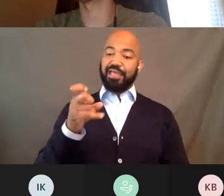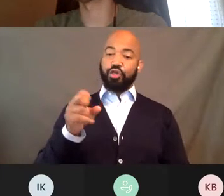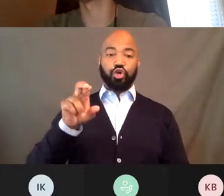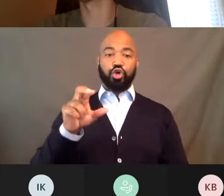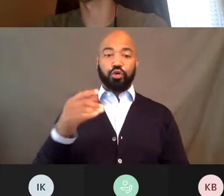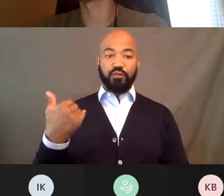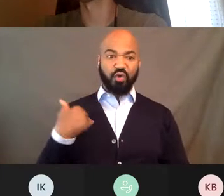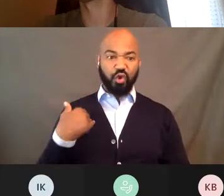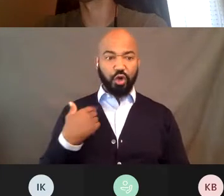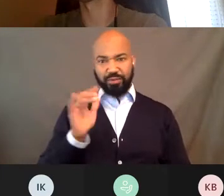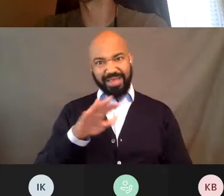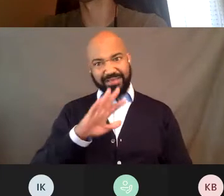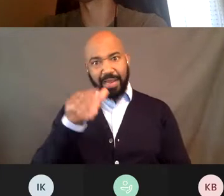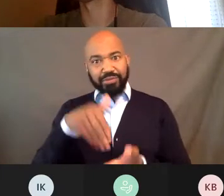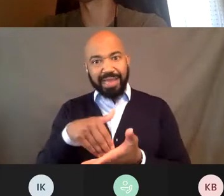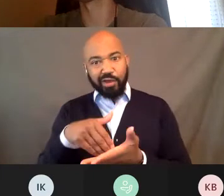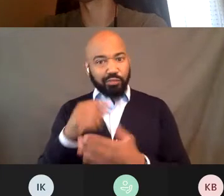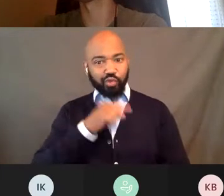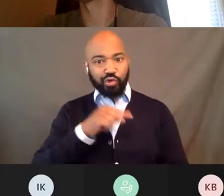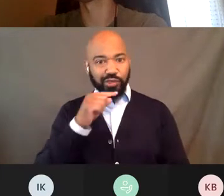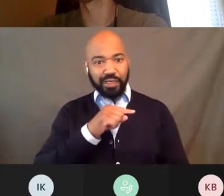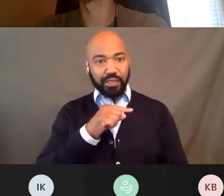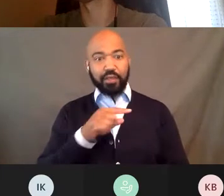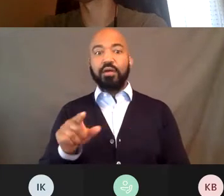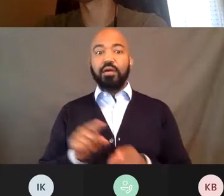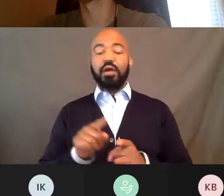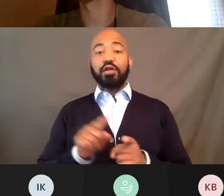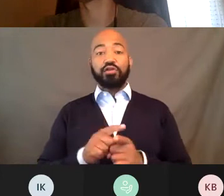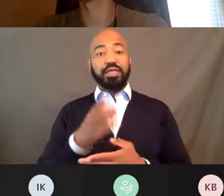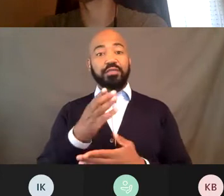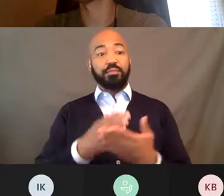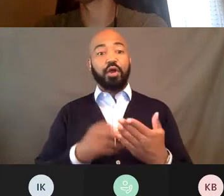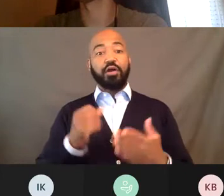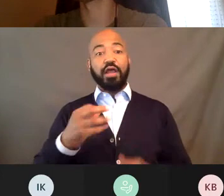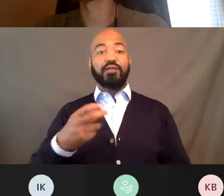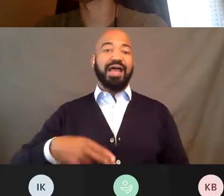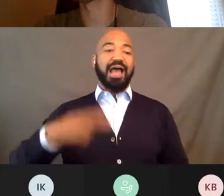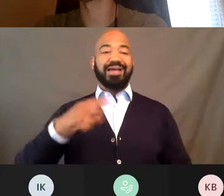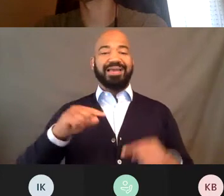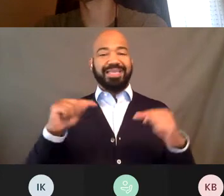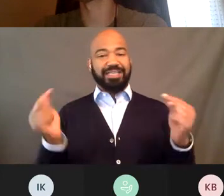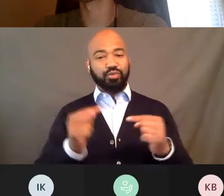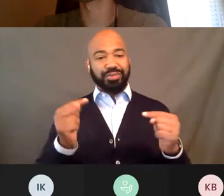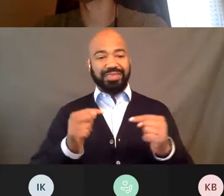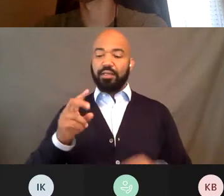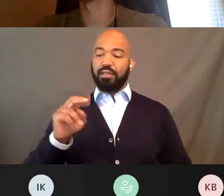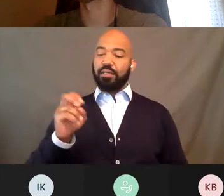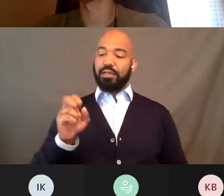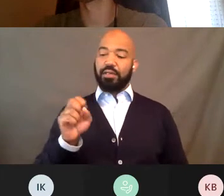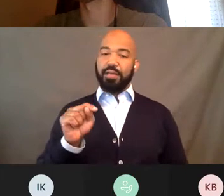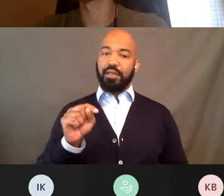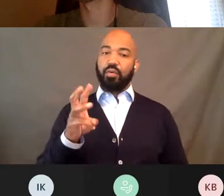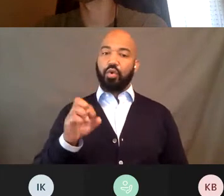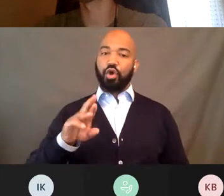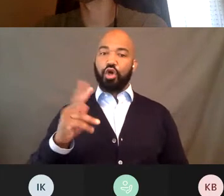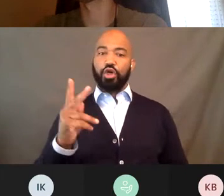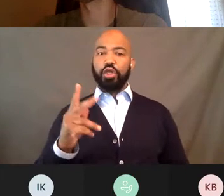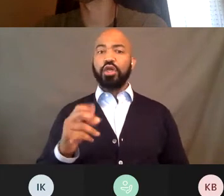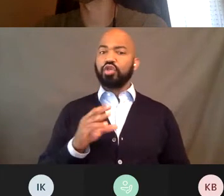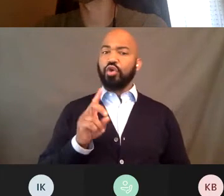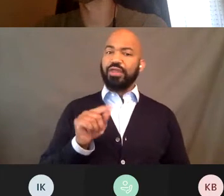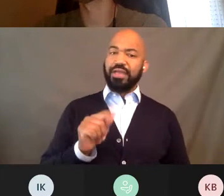it's the downtown area, and it's part of the high injury network. And I was wondering how the data that you've collected and the research that you've